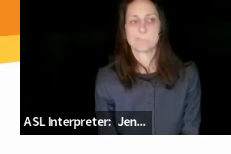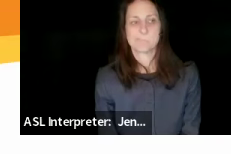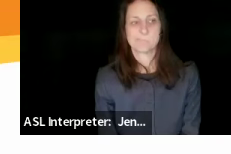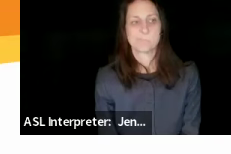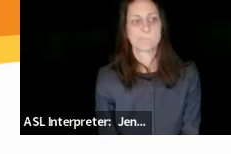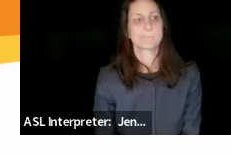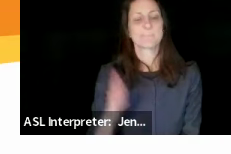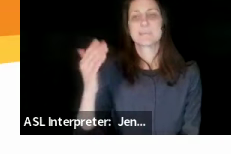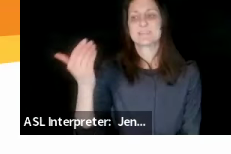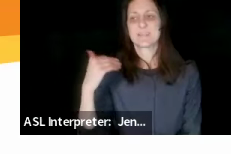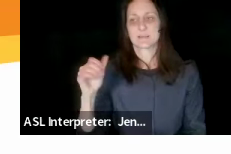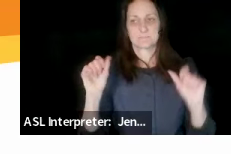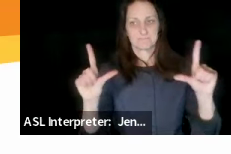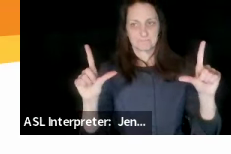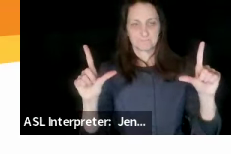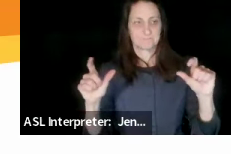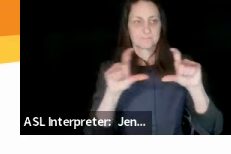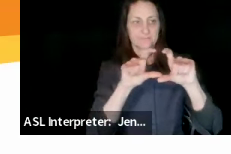The next question is going to